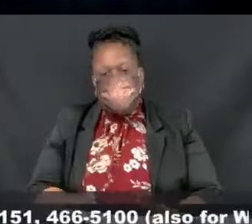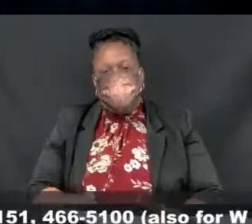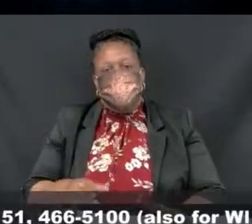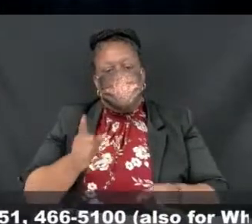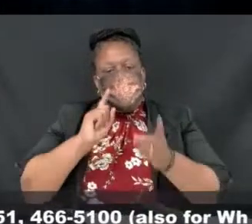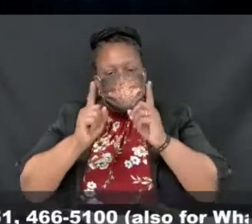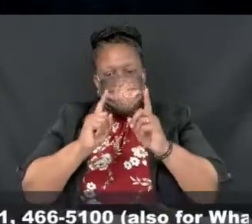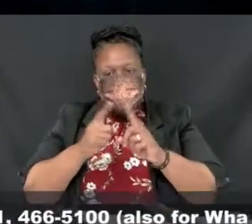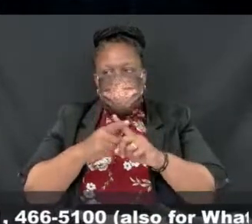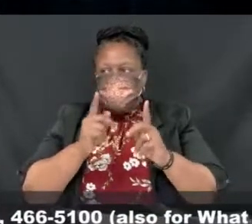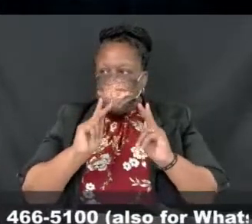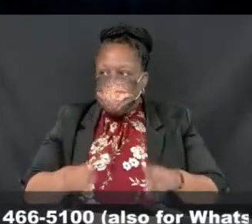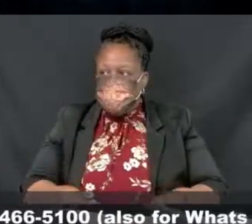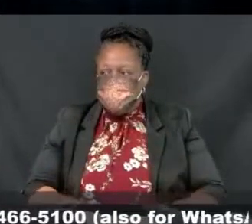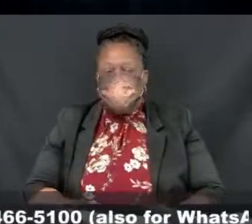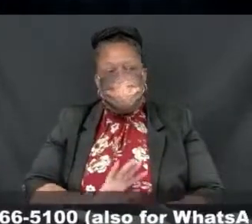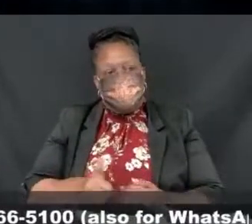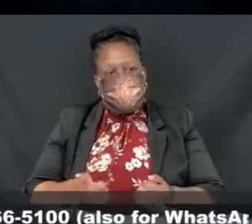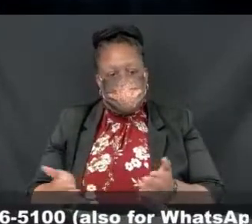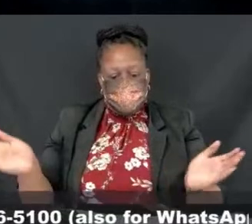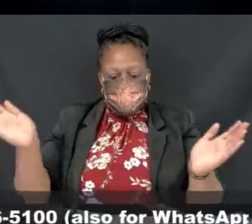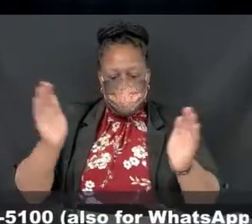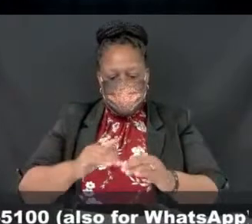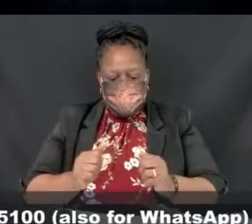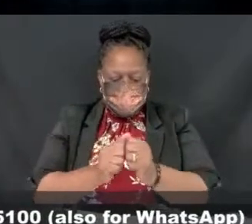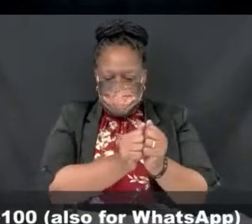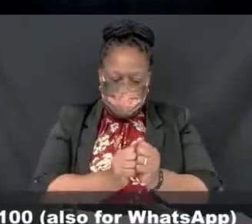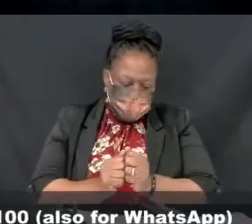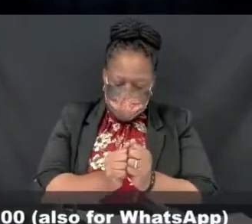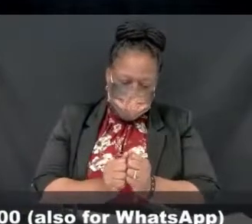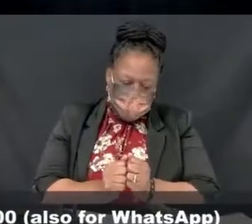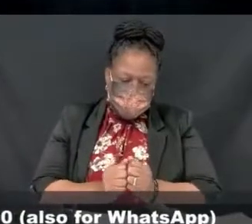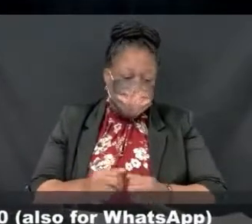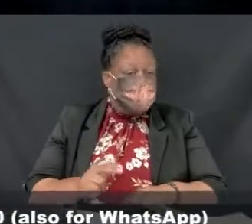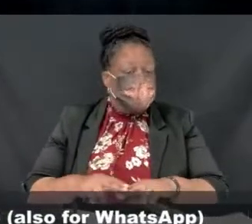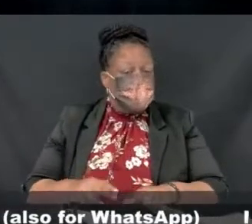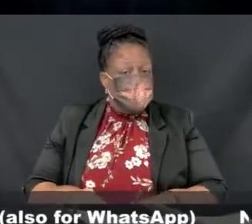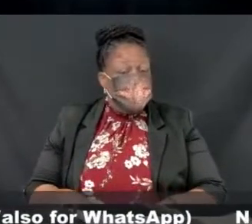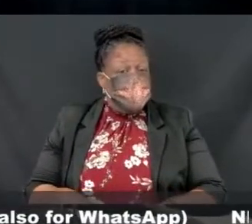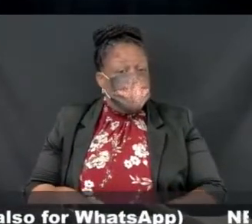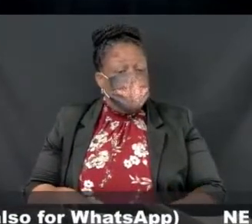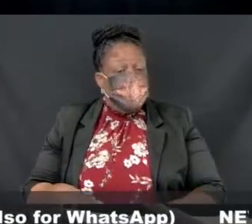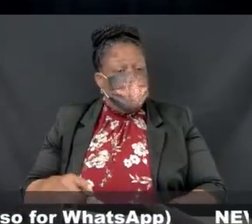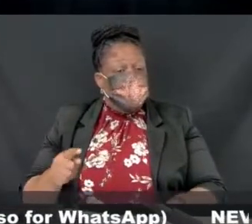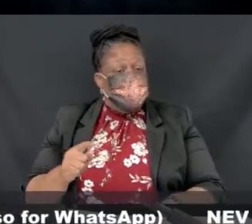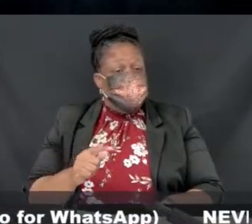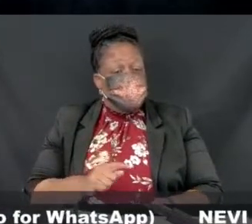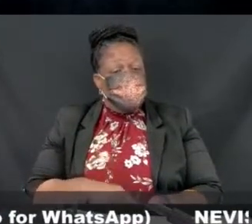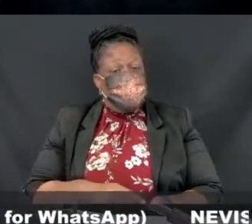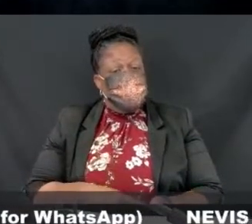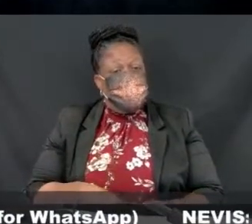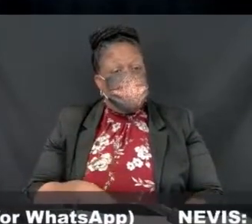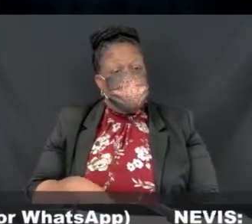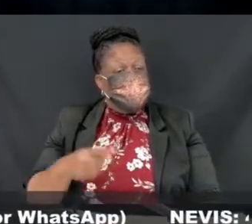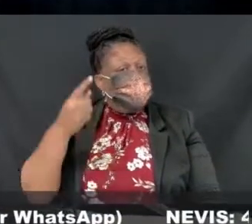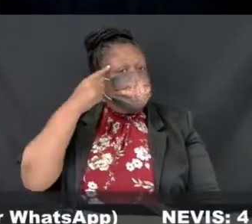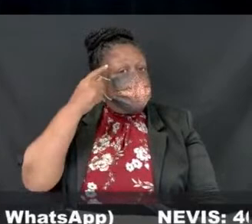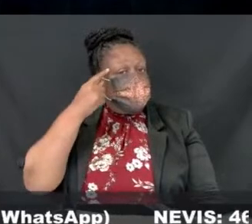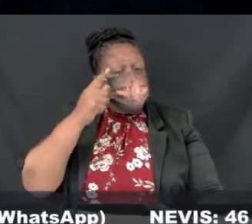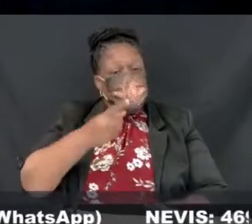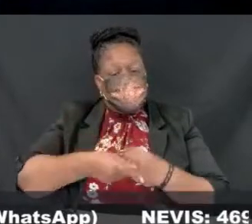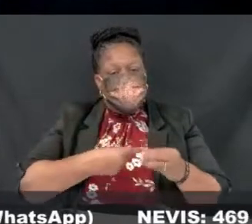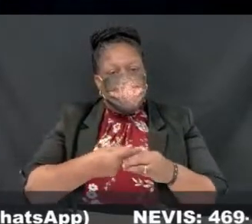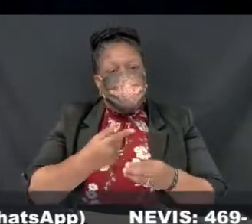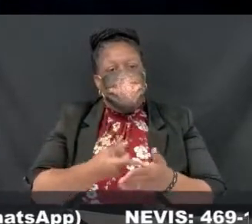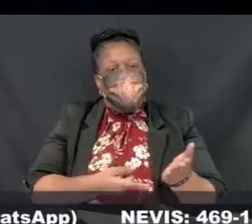our cities, our residents come together in this response. We would have had Mr. Theodore Prince Brown. I don't know if you all remember